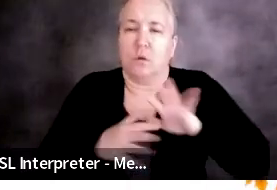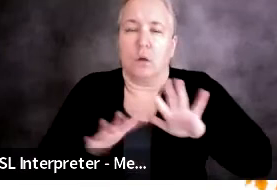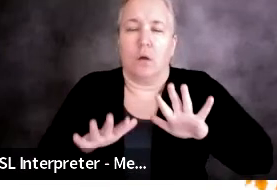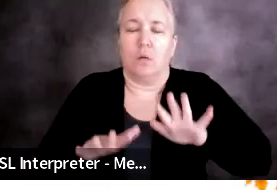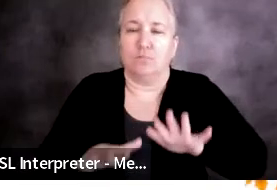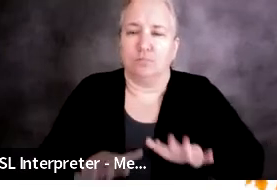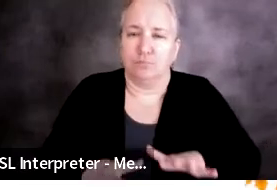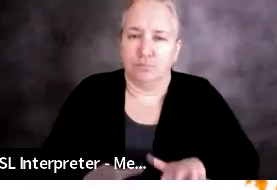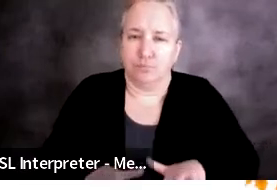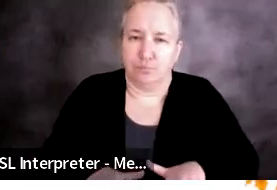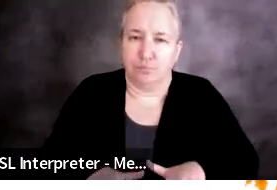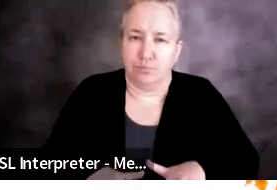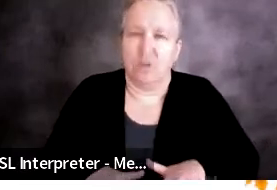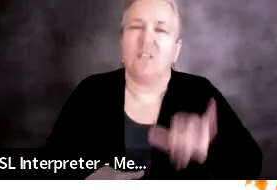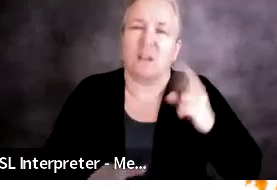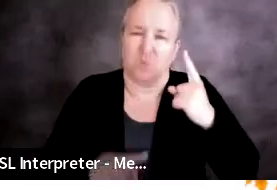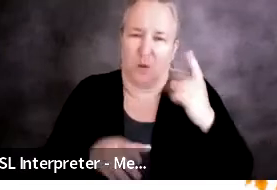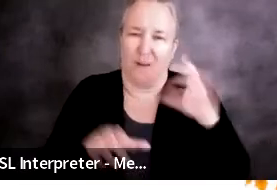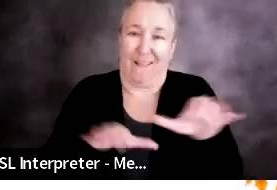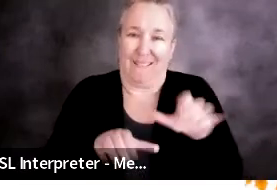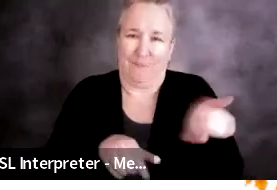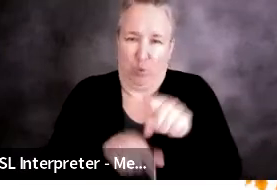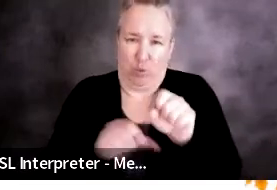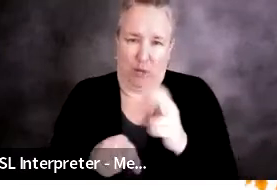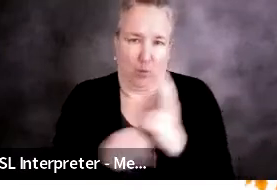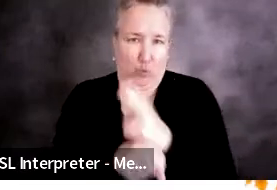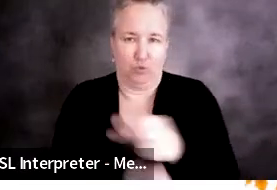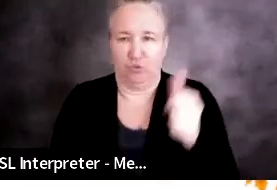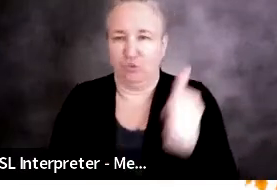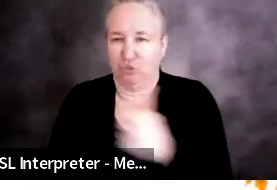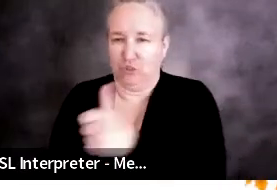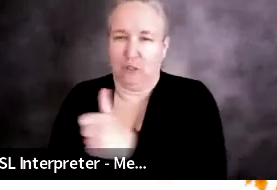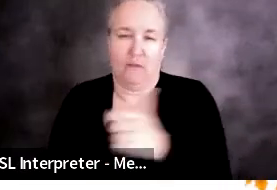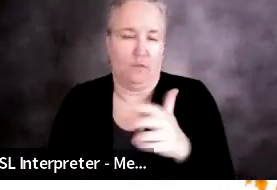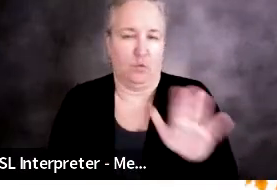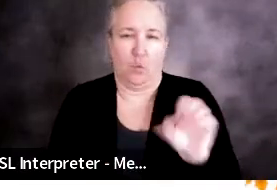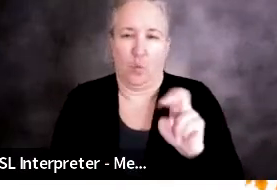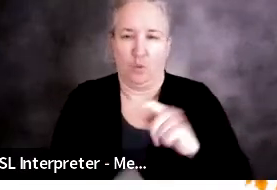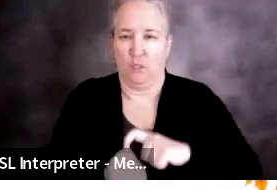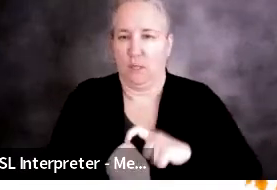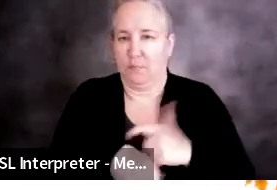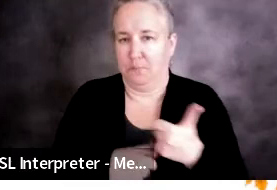of the activities that you can do on your own.